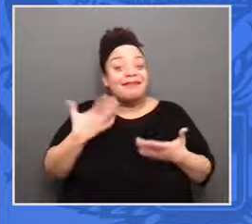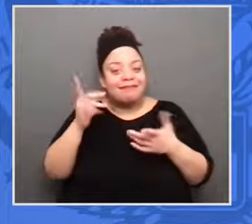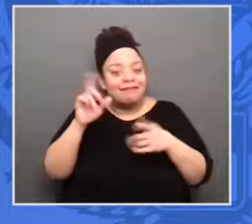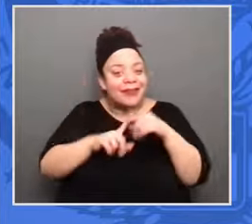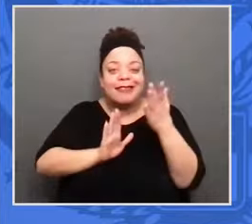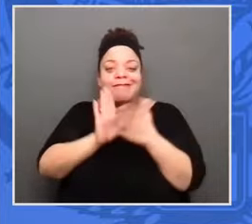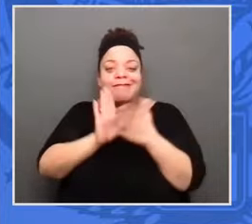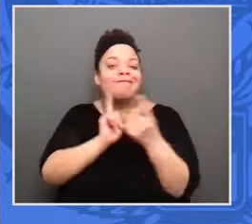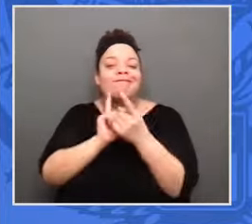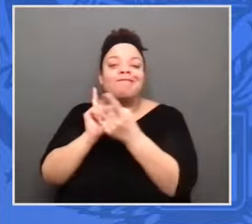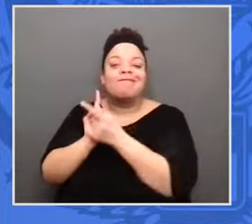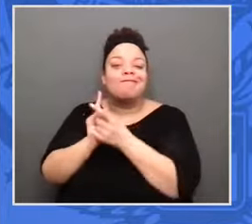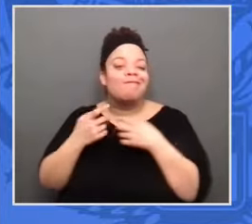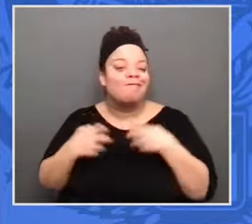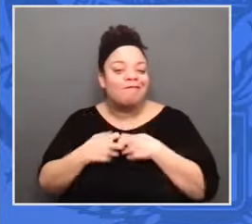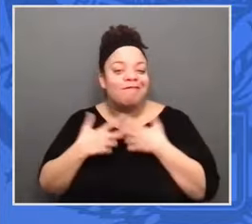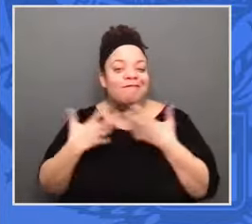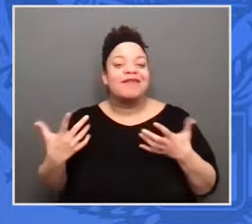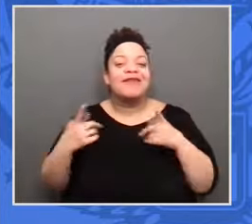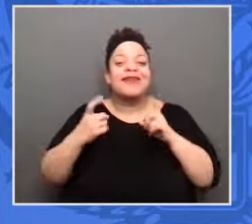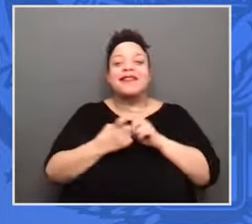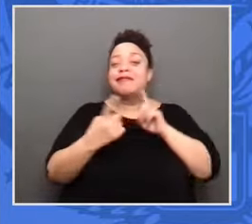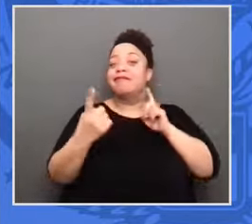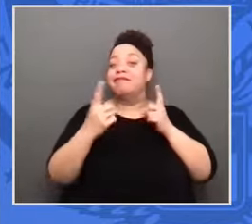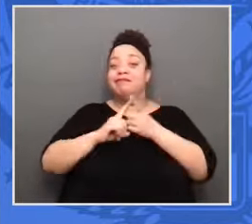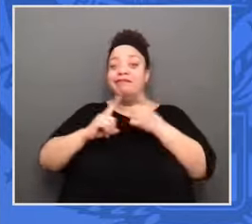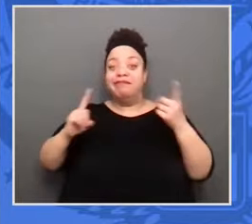others. And now back to Tom Hanks.